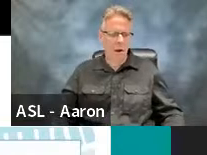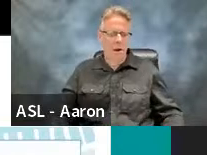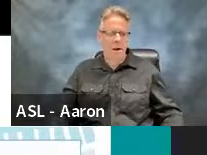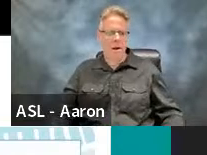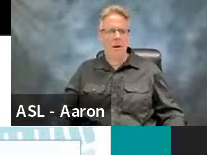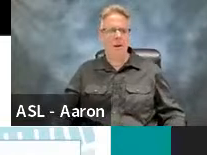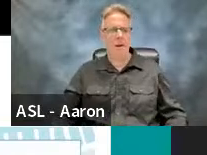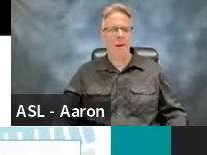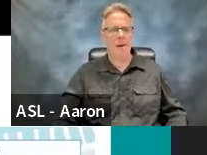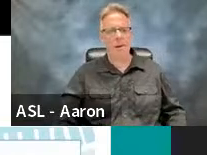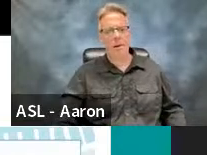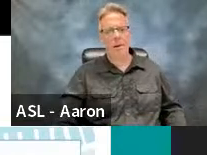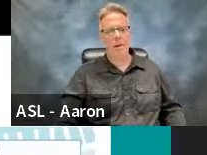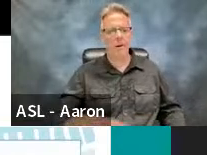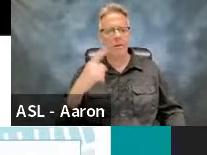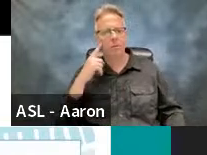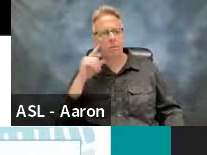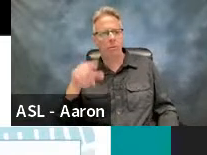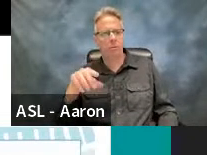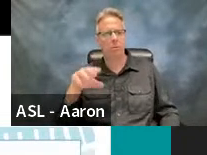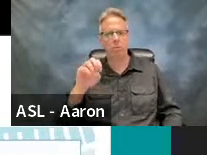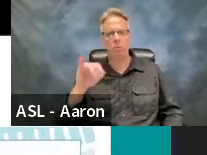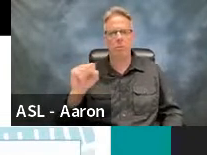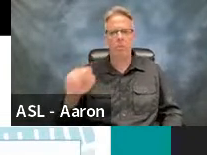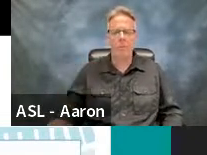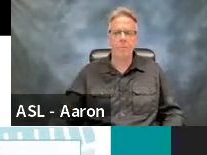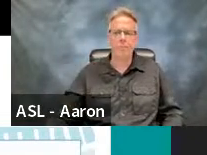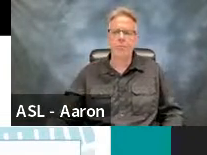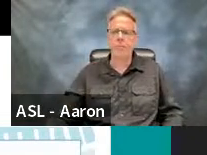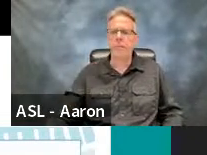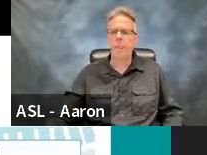if we're going into an EIS?